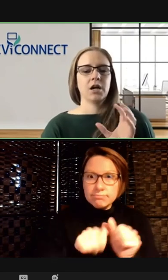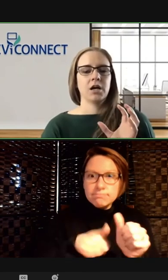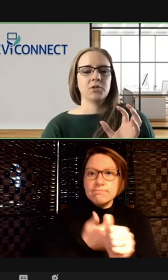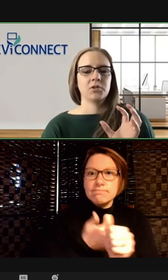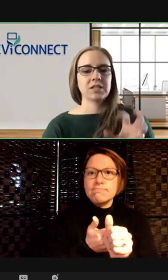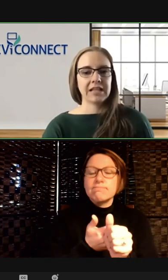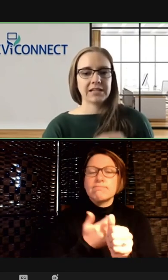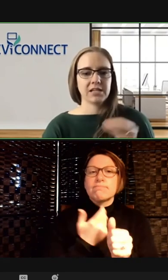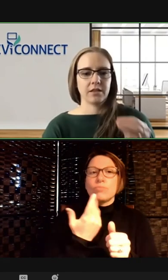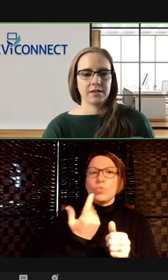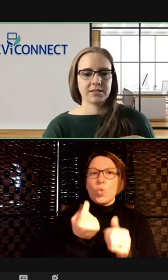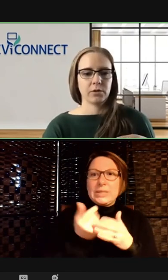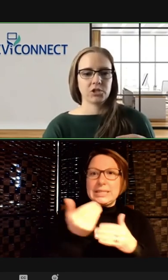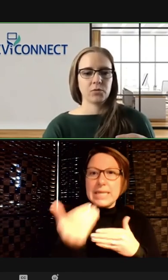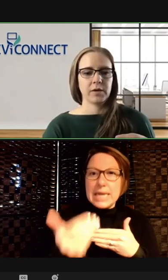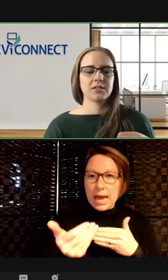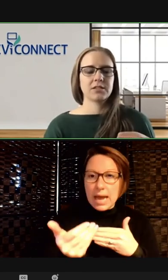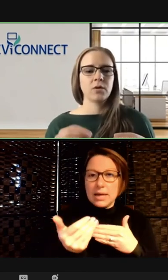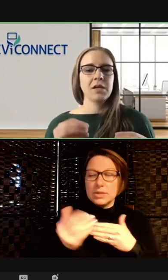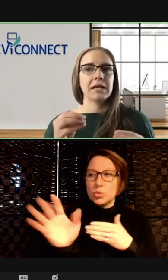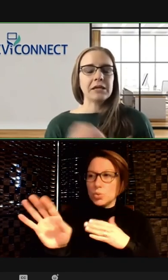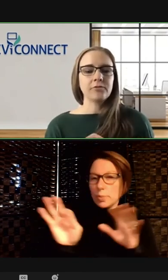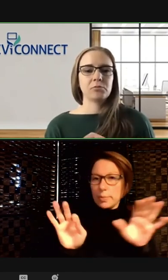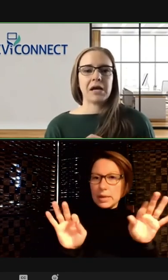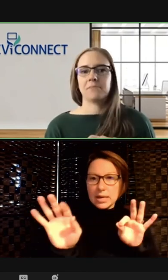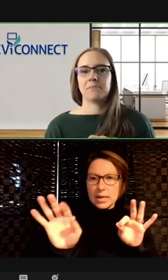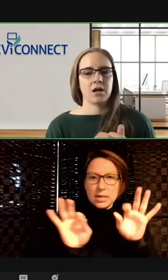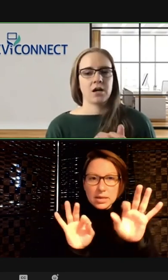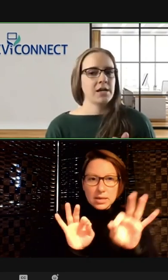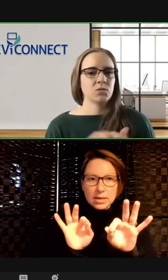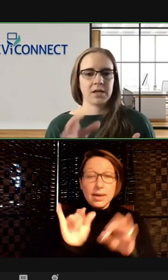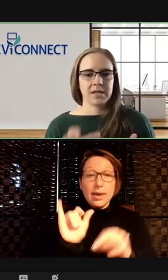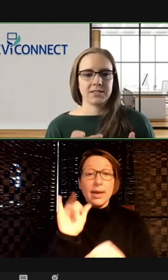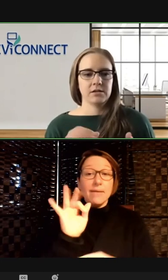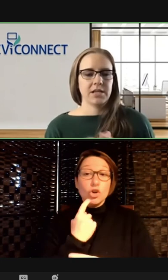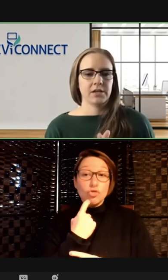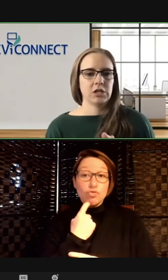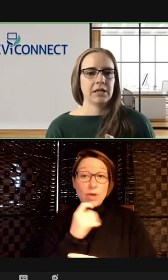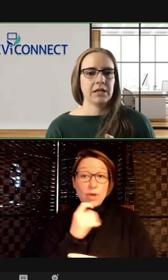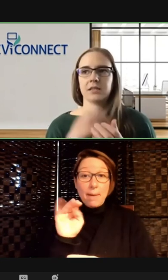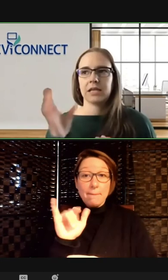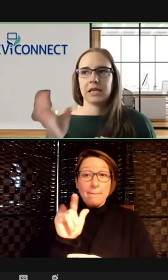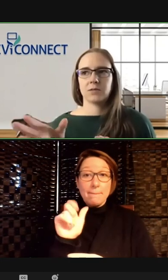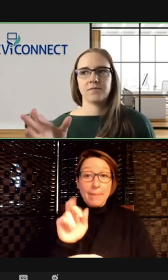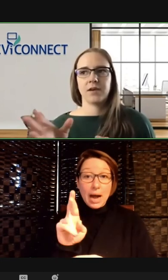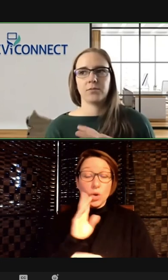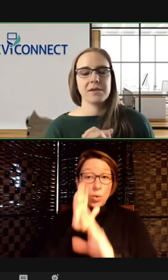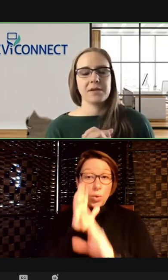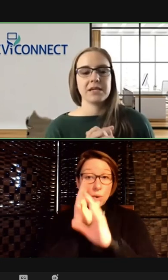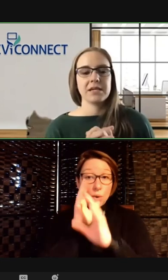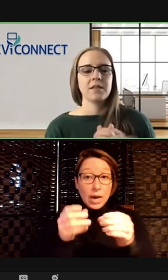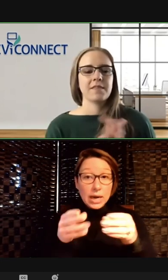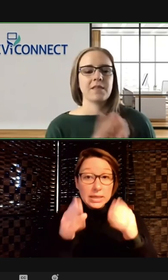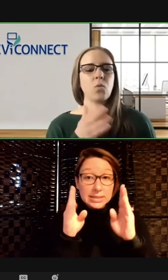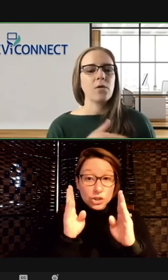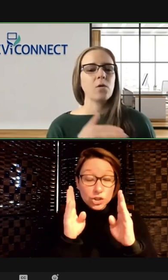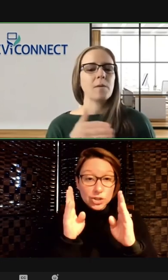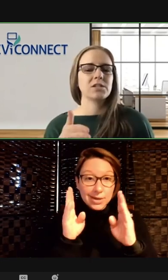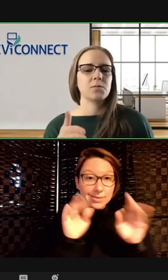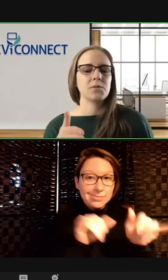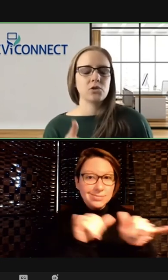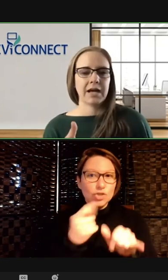are selecting the things that we're doing. So if red mylar is what gets their attention, in this case, we've got the red beads,